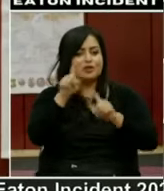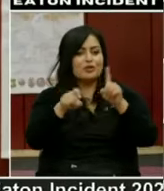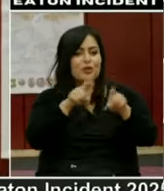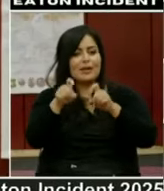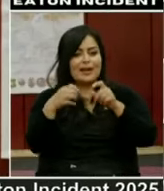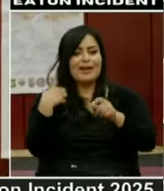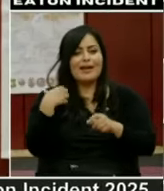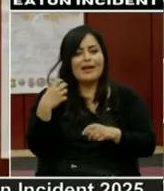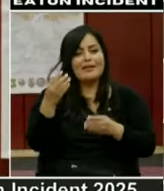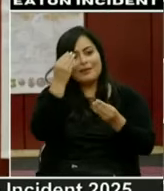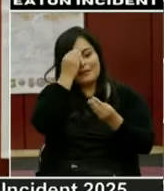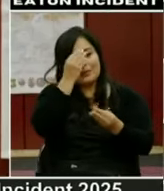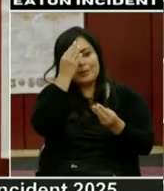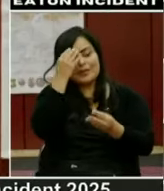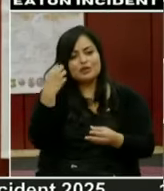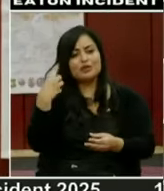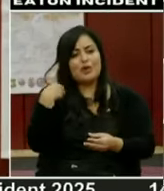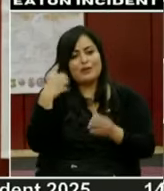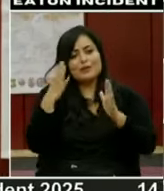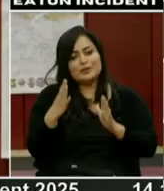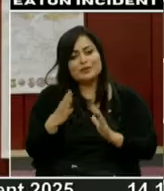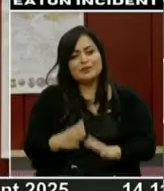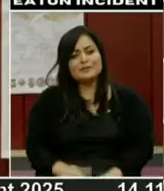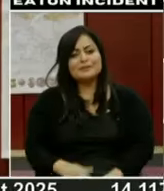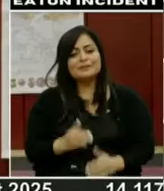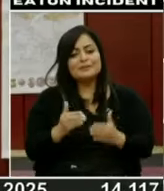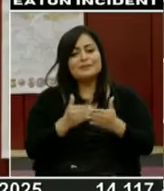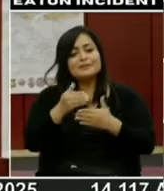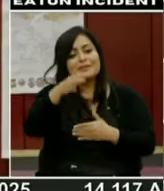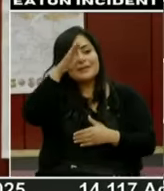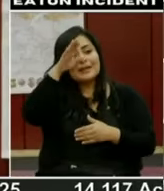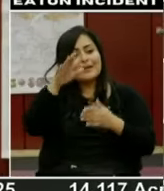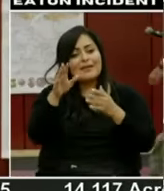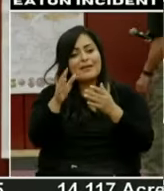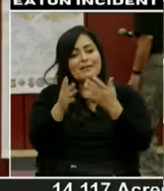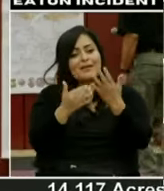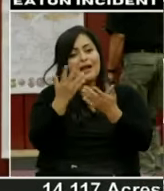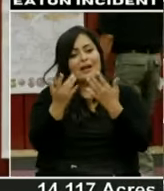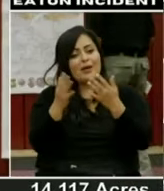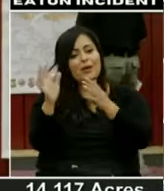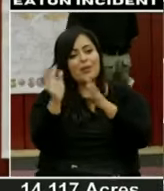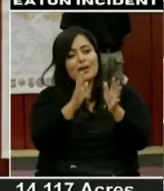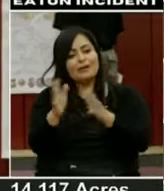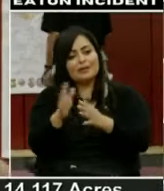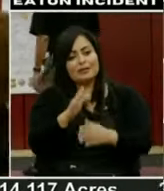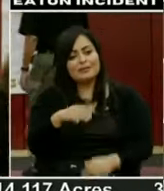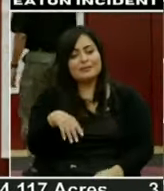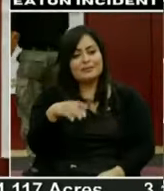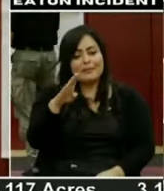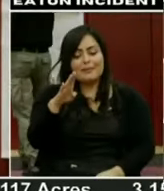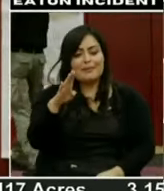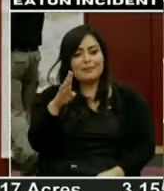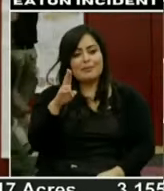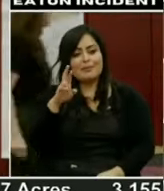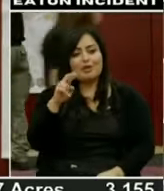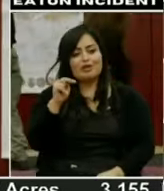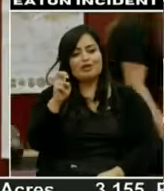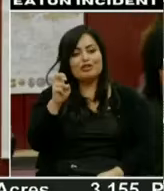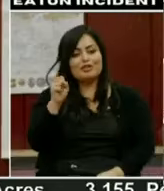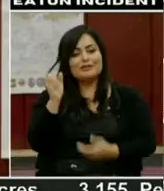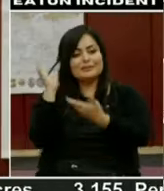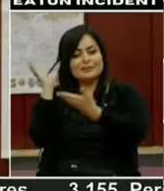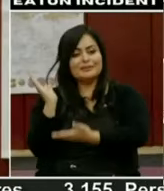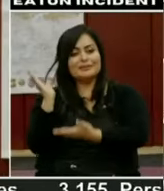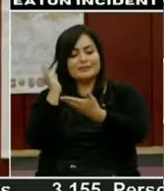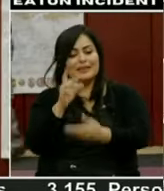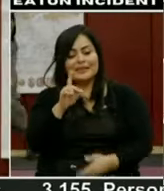be able to assist you too. Next, we're going to go with fire behavior and weather update with Dennis Burns. Good afternoon,